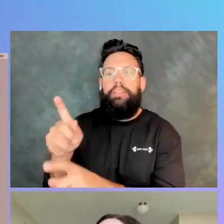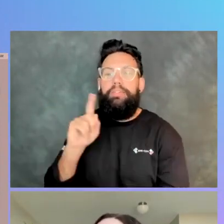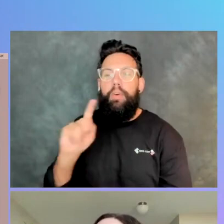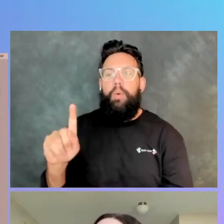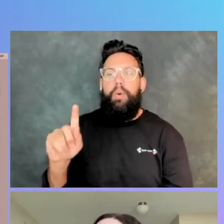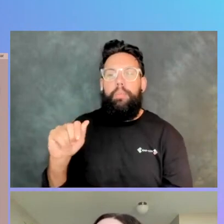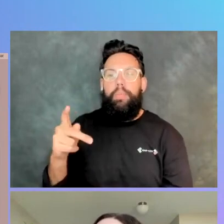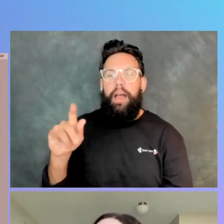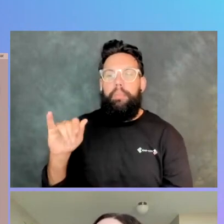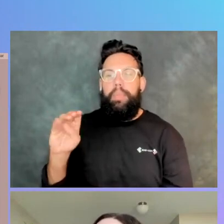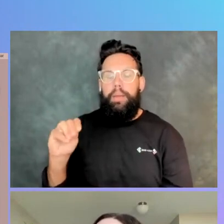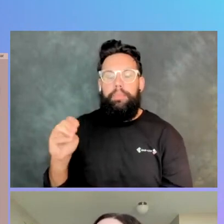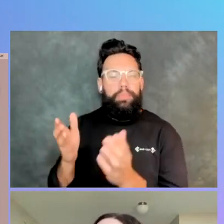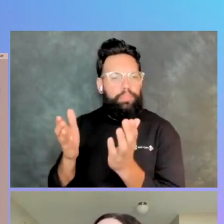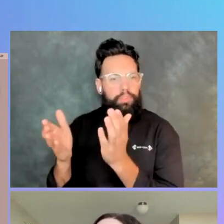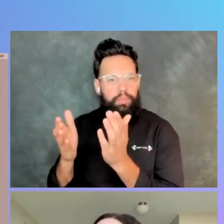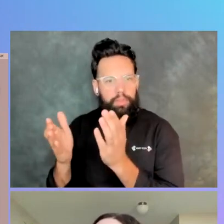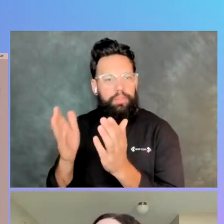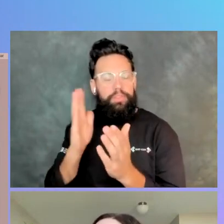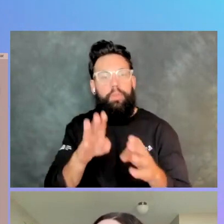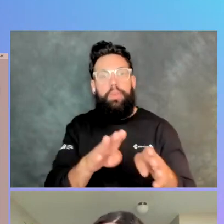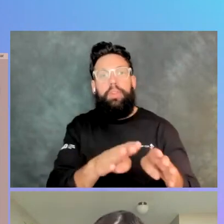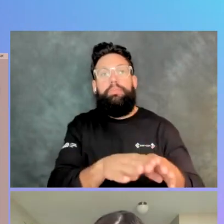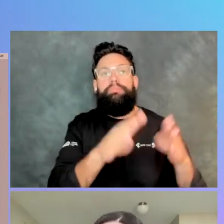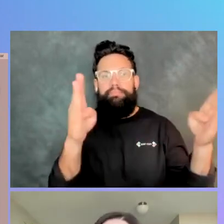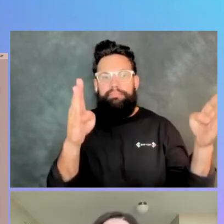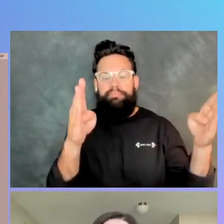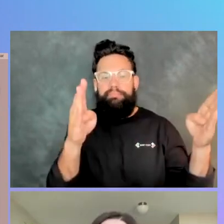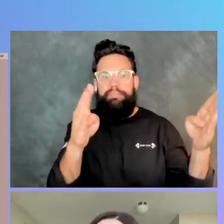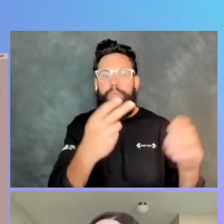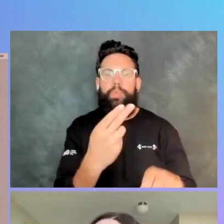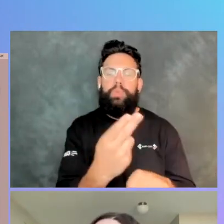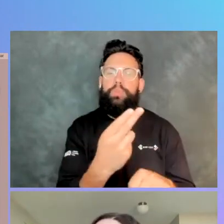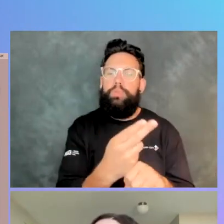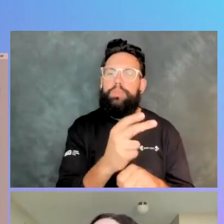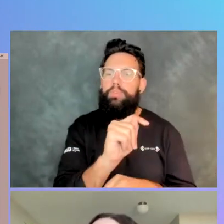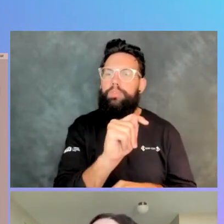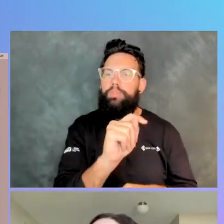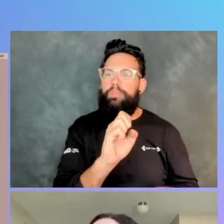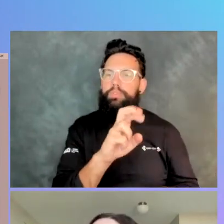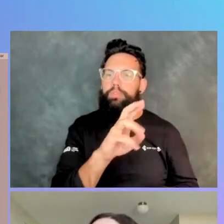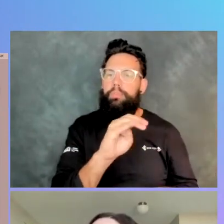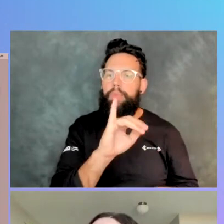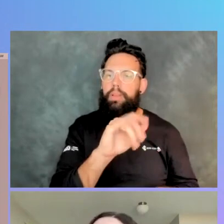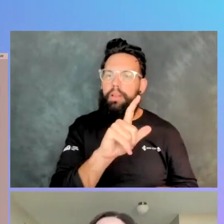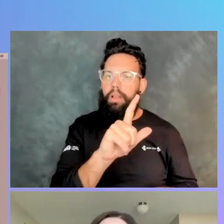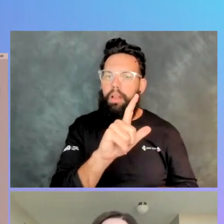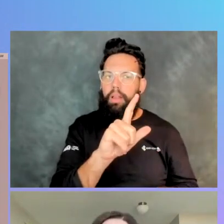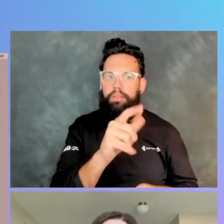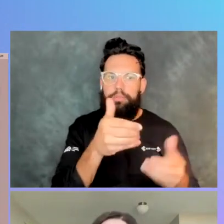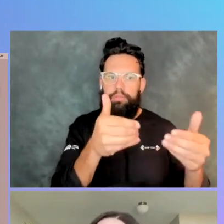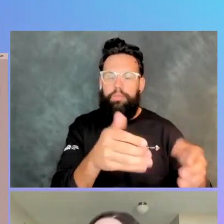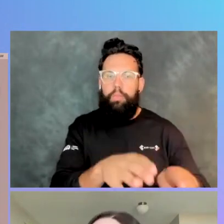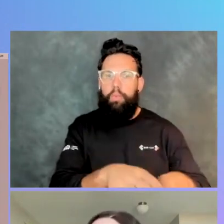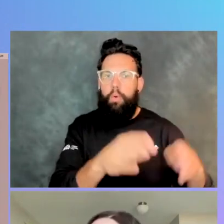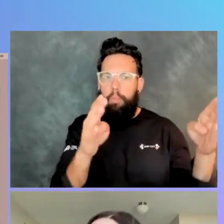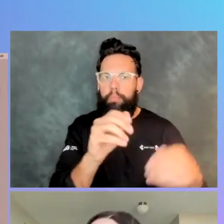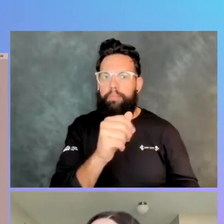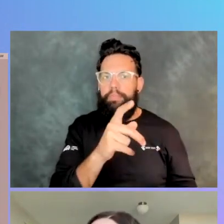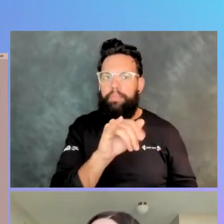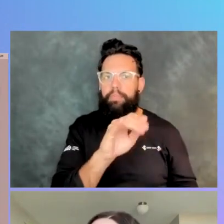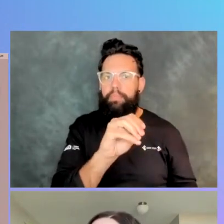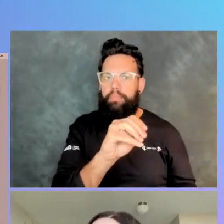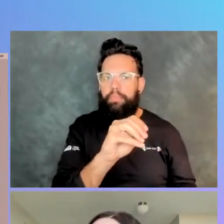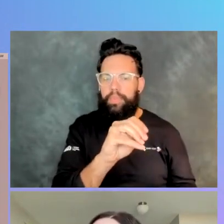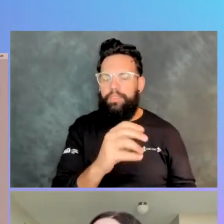you, I'm going to start Appium up here in this terminal window with our plugin installed. And so I'm just going to do this kind of real briefly,